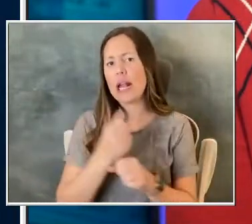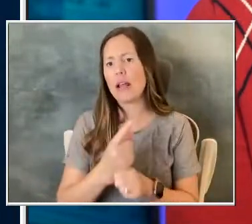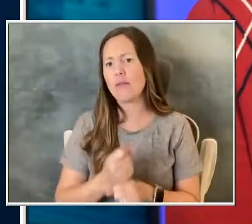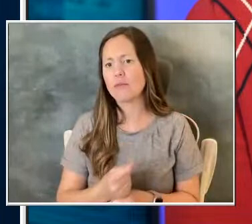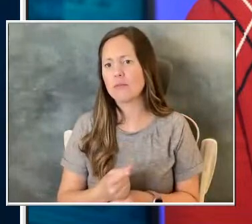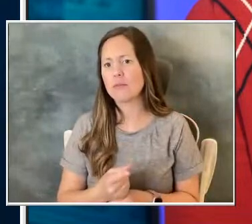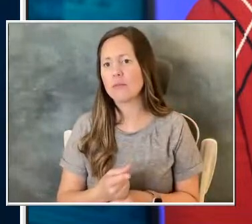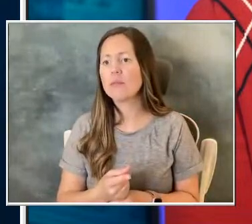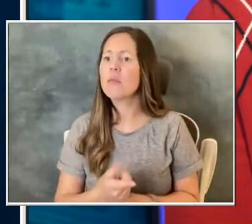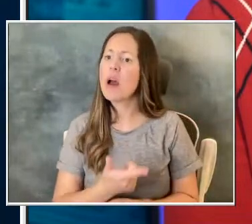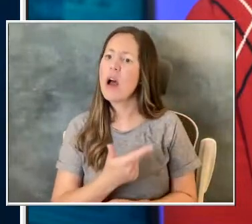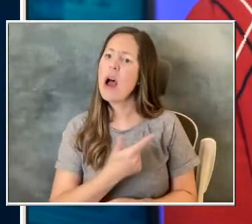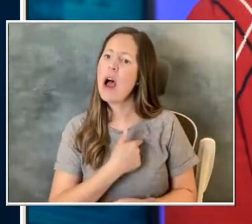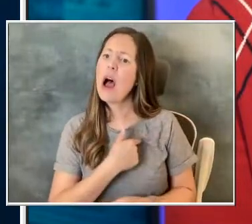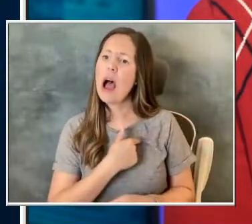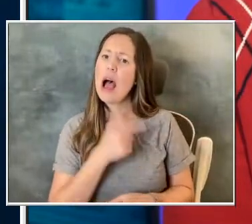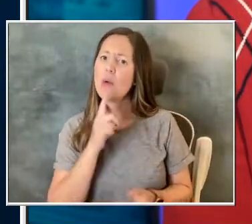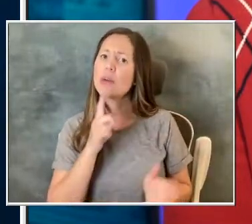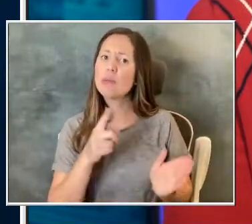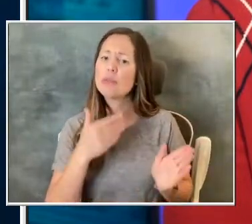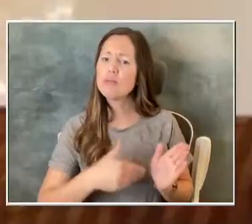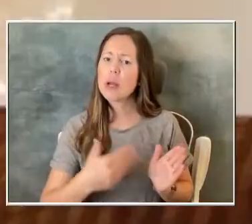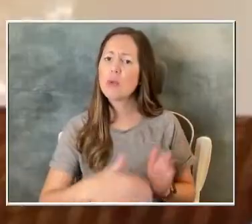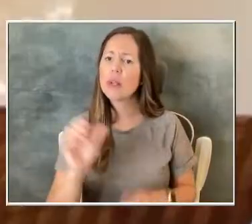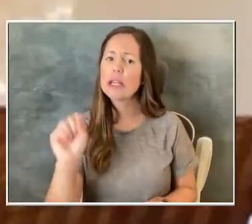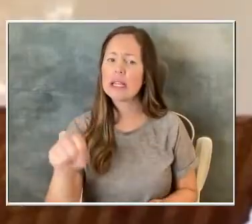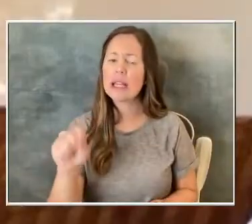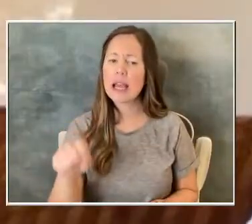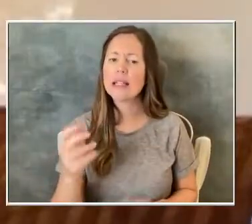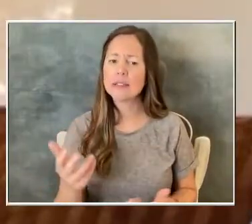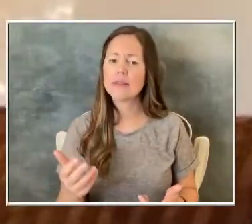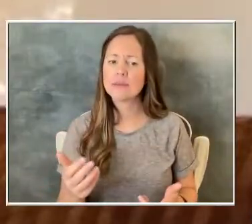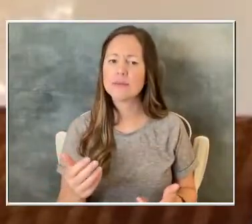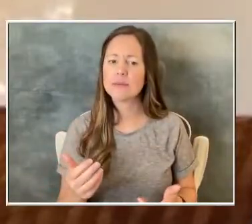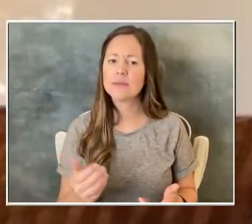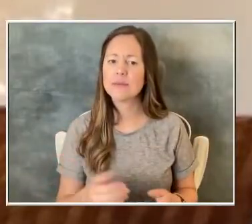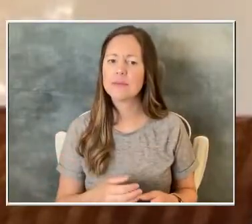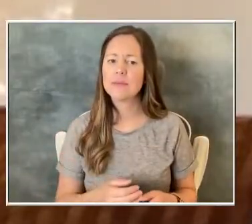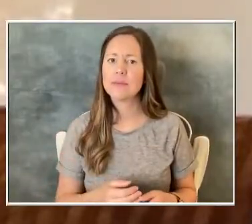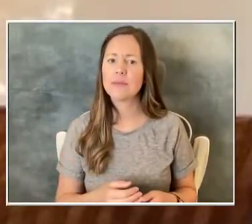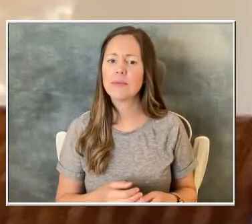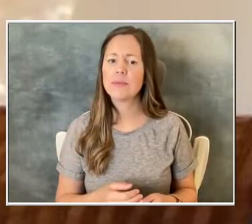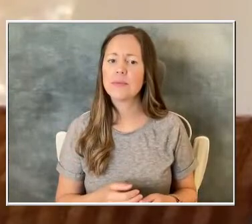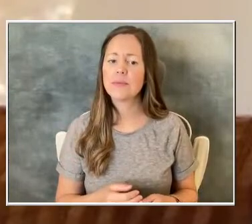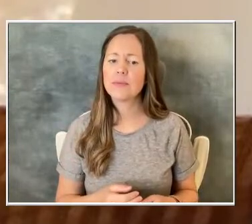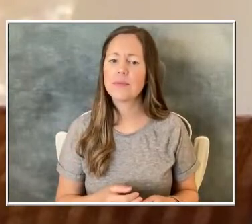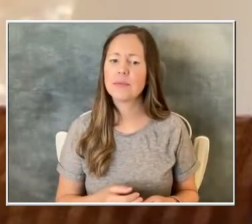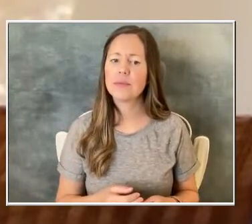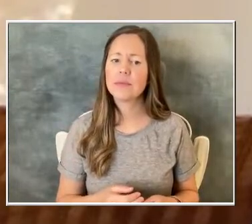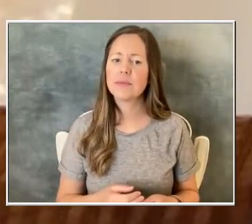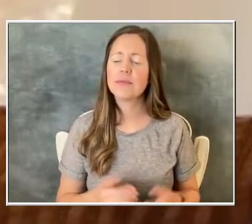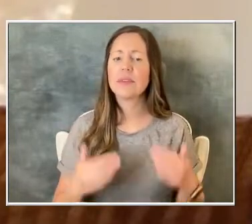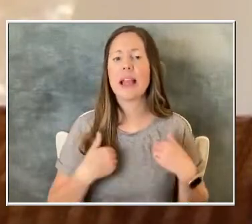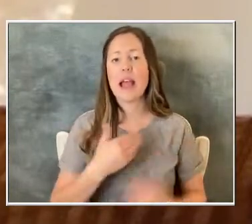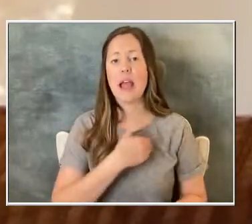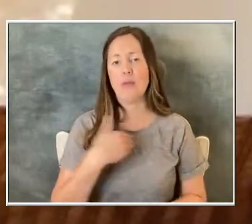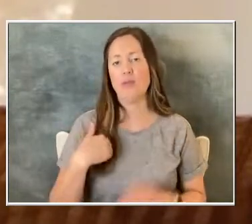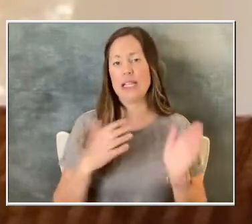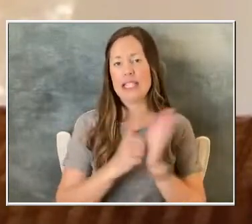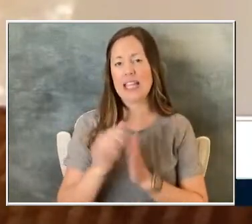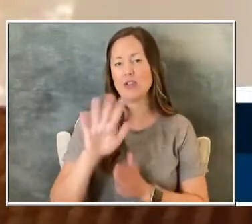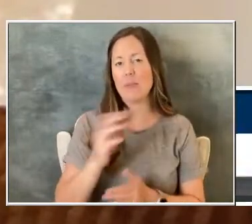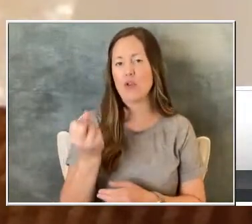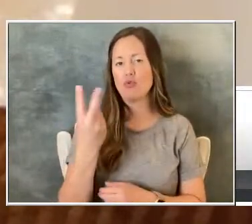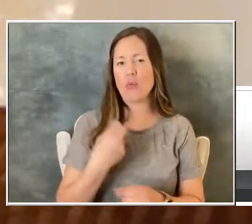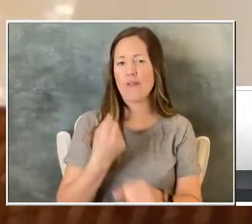I was getting them pretty regularly. I'd had breast cancer about 12 years ago, and